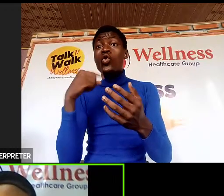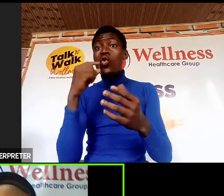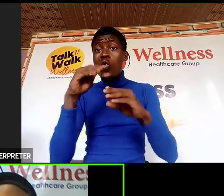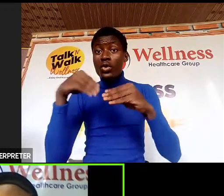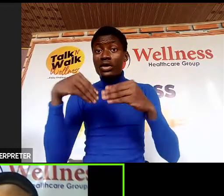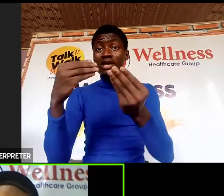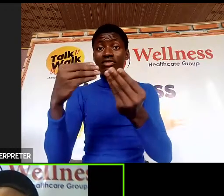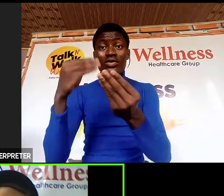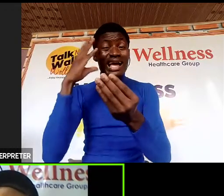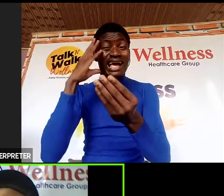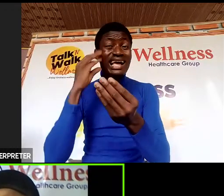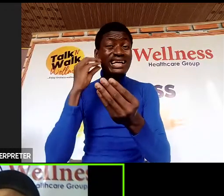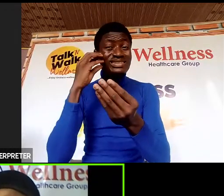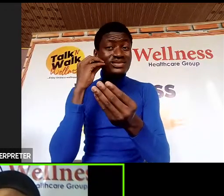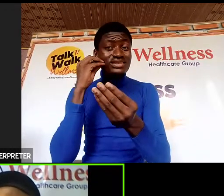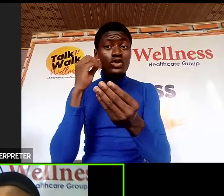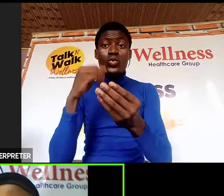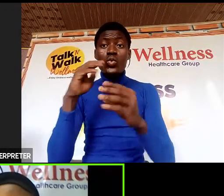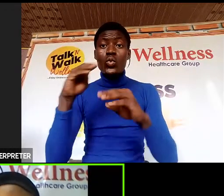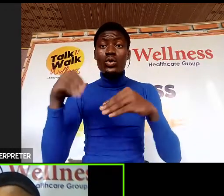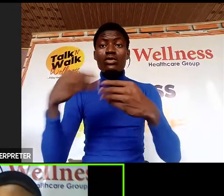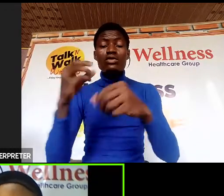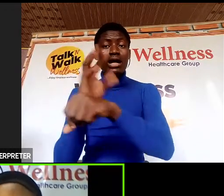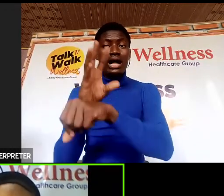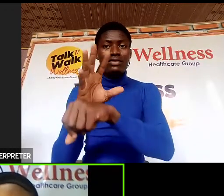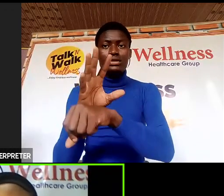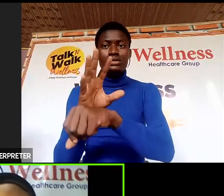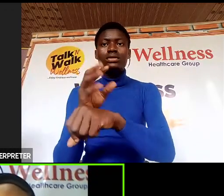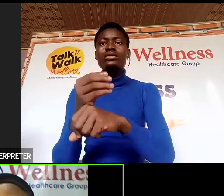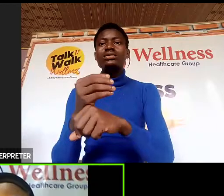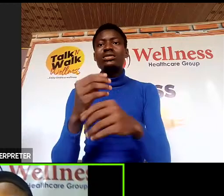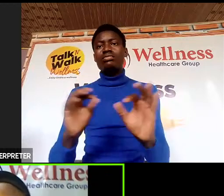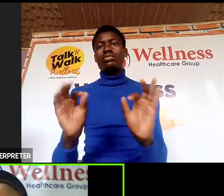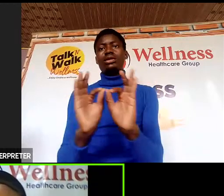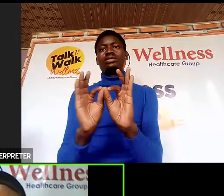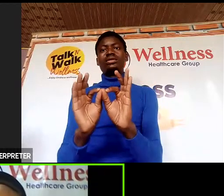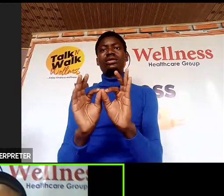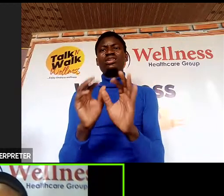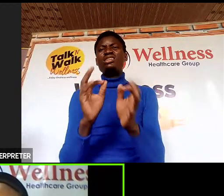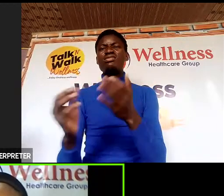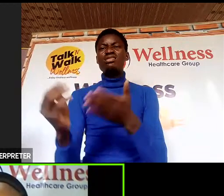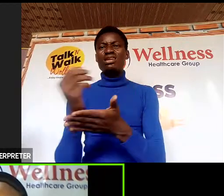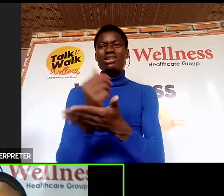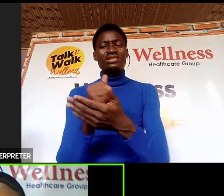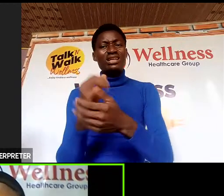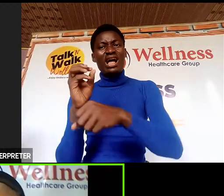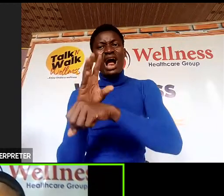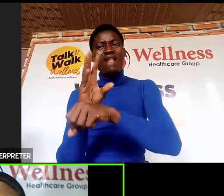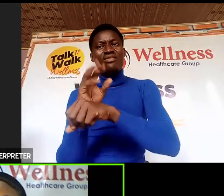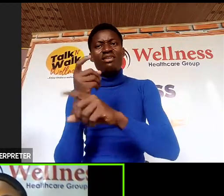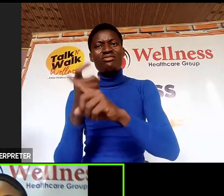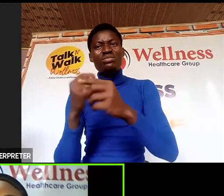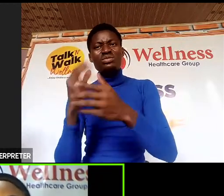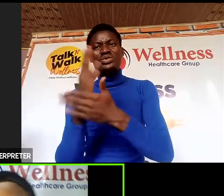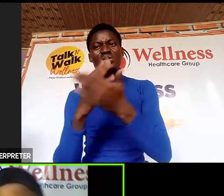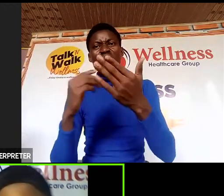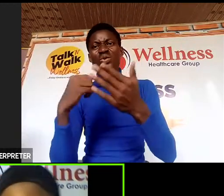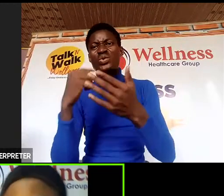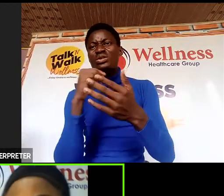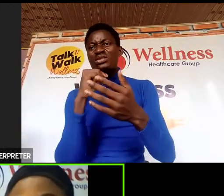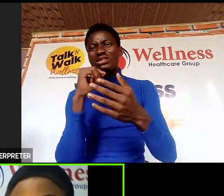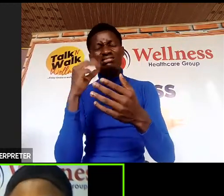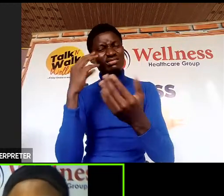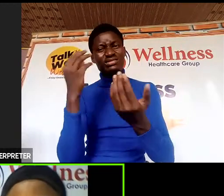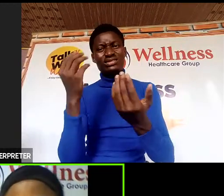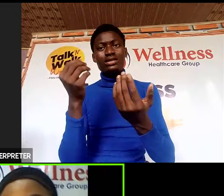something about a goldsmith that actually went to a bricklayer or somebody that does brick on how he will invest in his gold and eventually